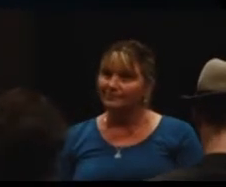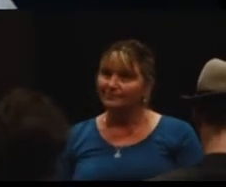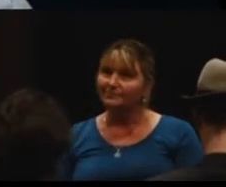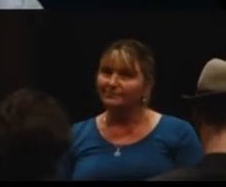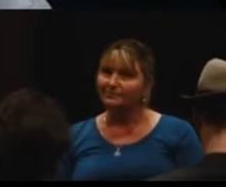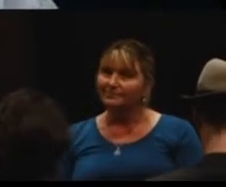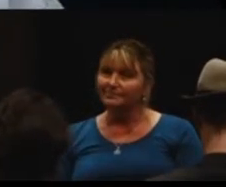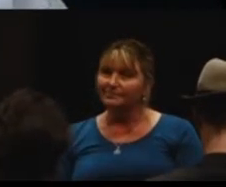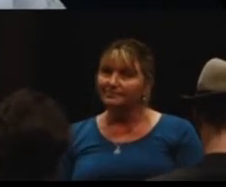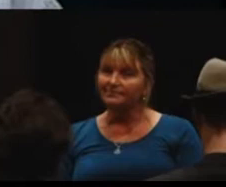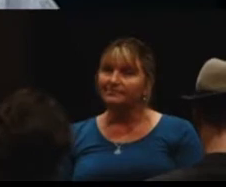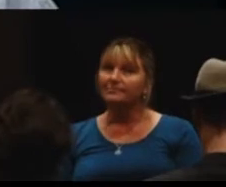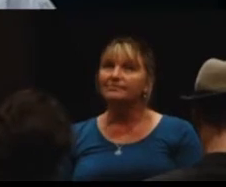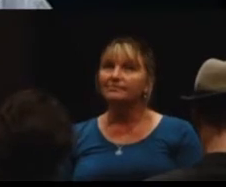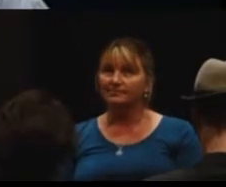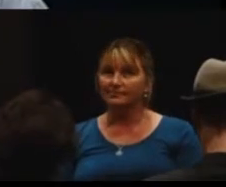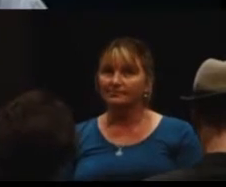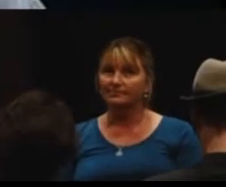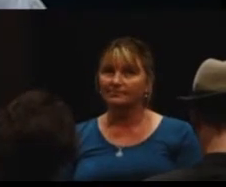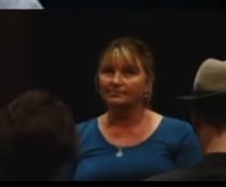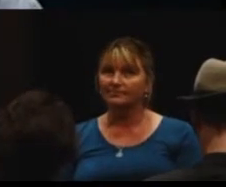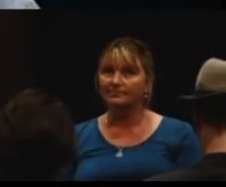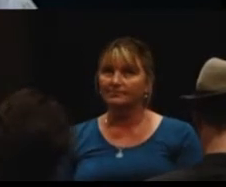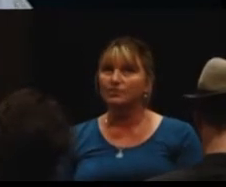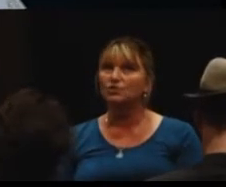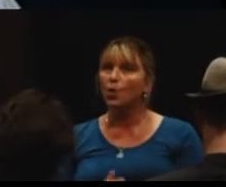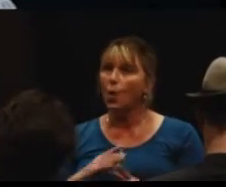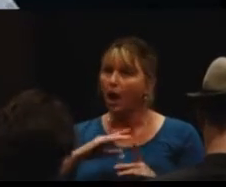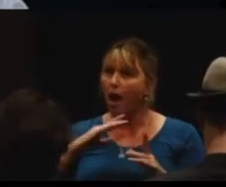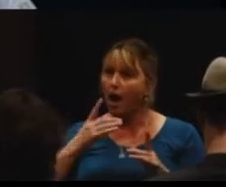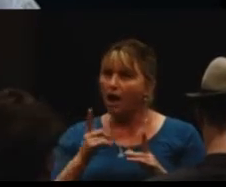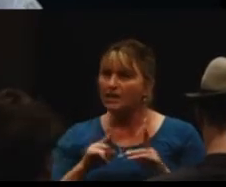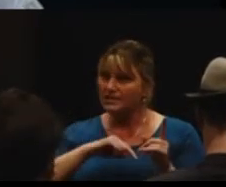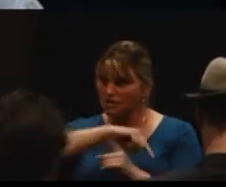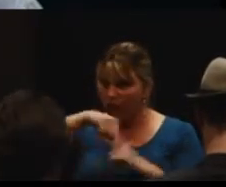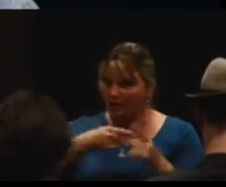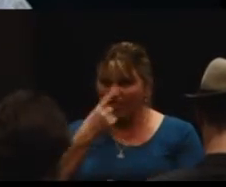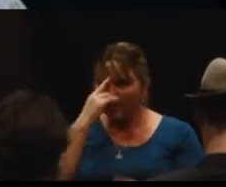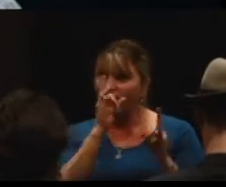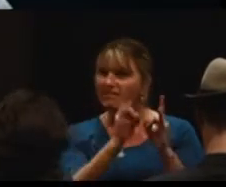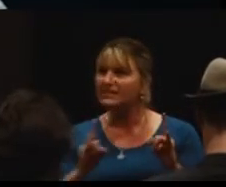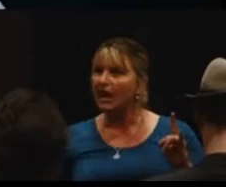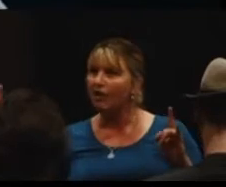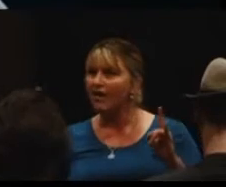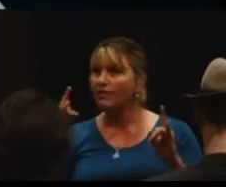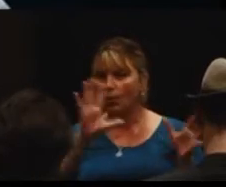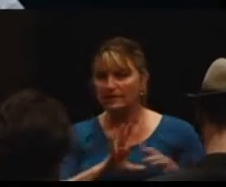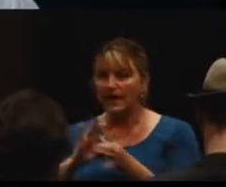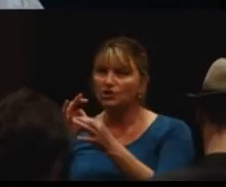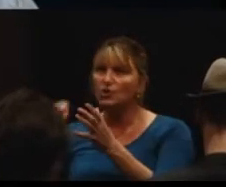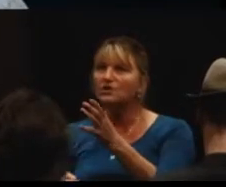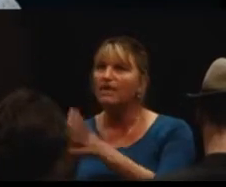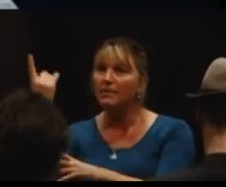And in this way, you can also, the way that they have a dynamic sense, you can think of the telegraph was linked with electricity